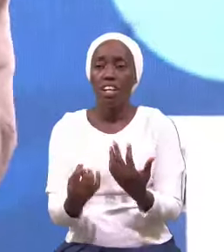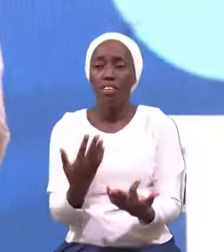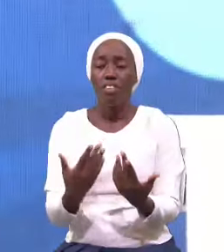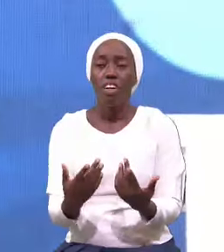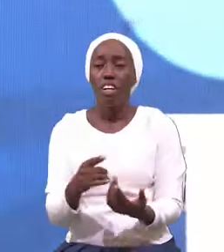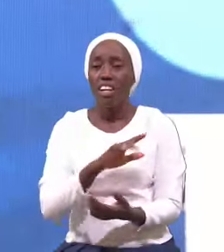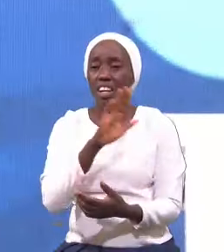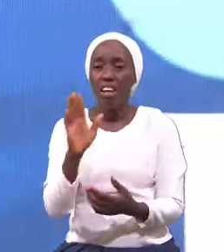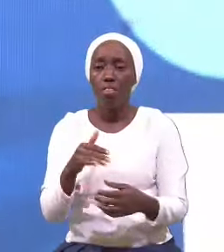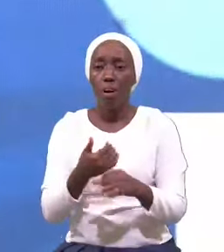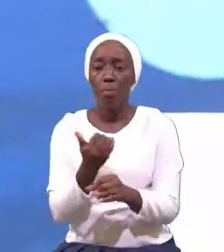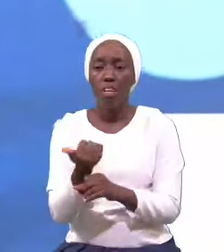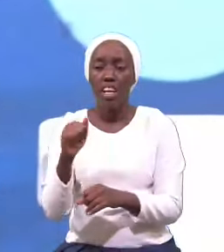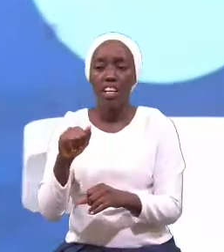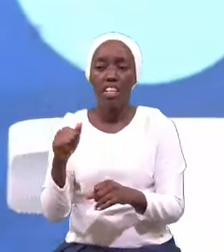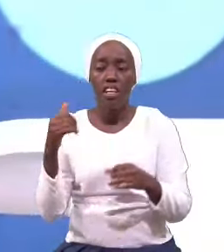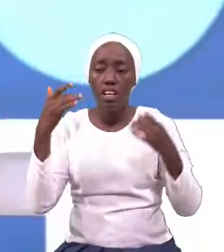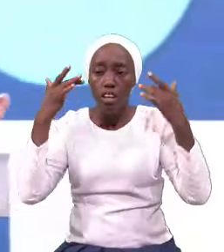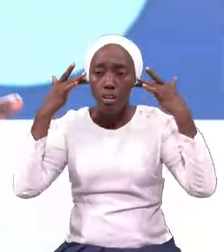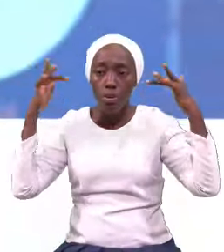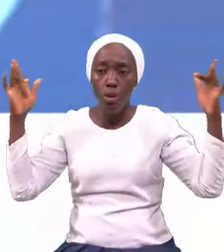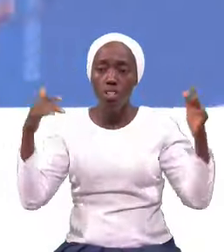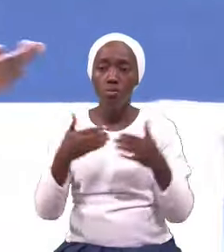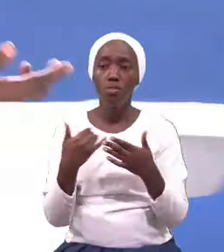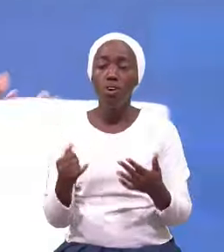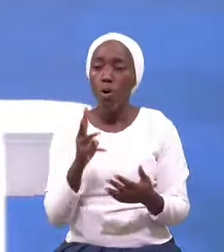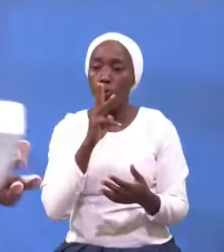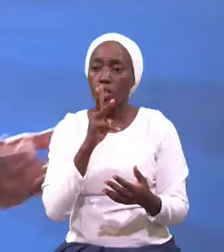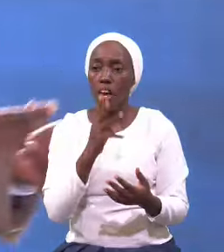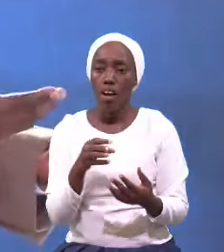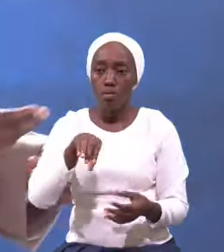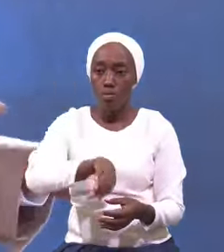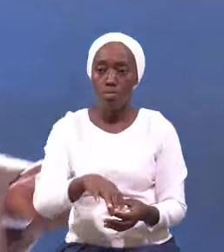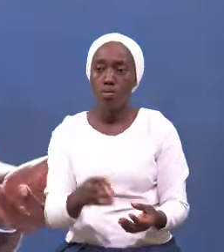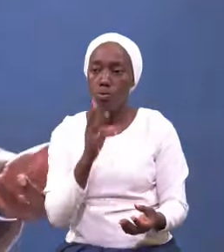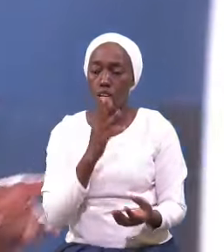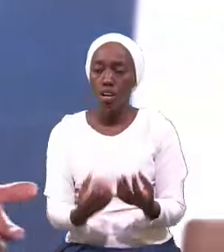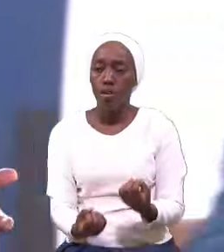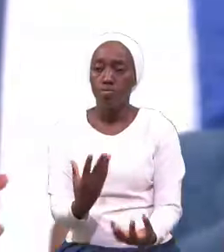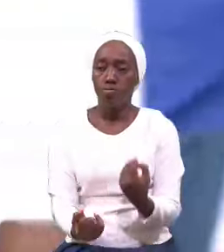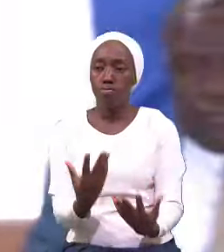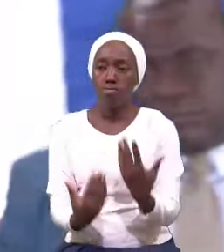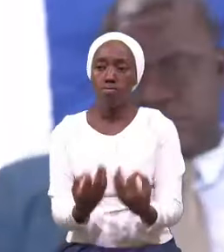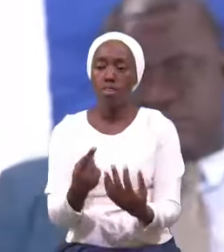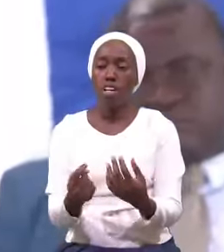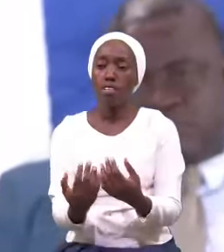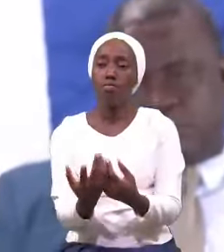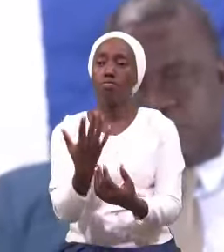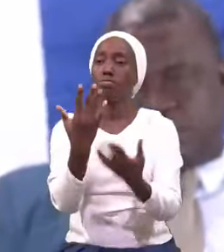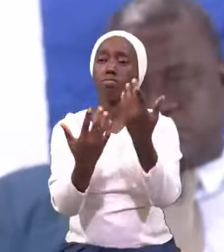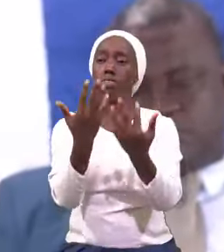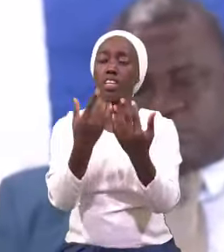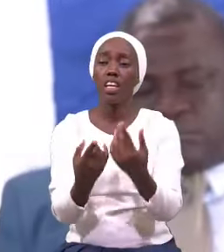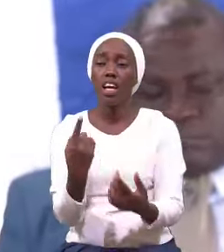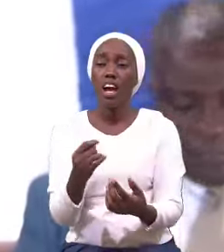any noise before, but the water now is boiling and the steamer and the vapor is rising and